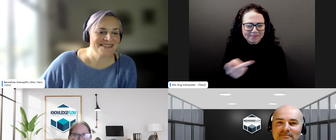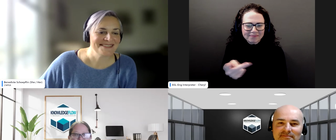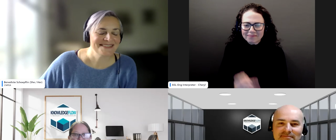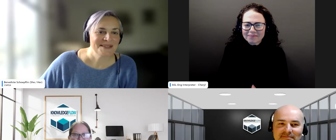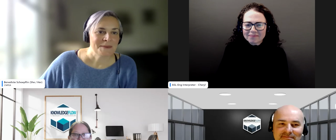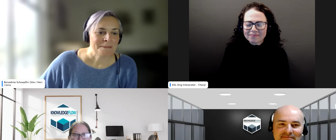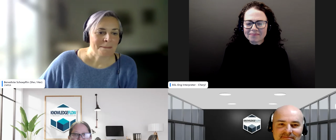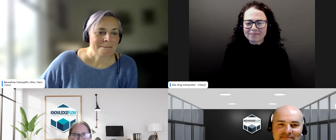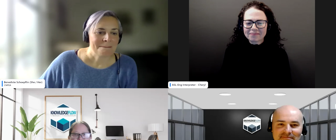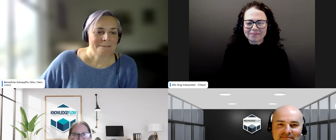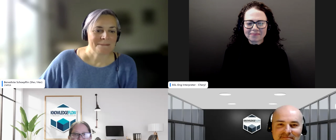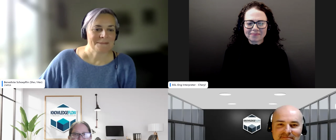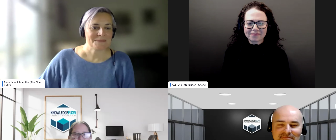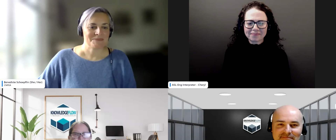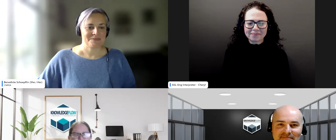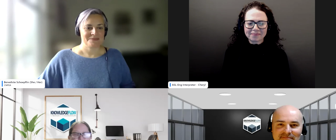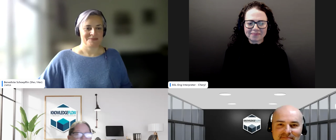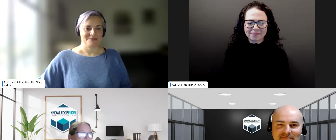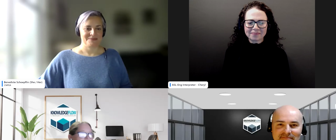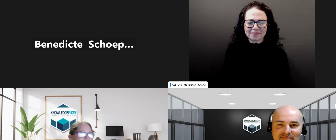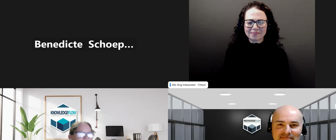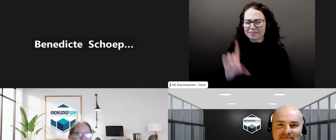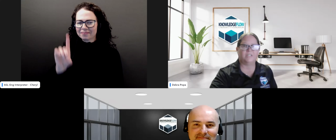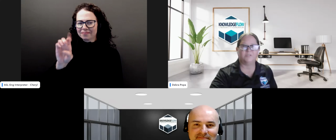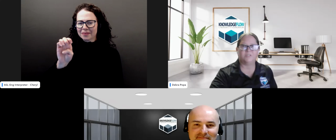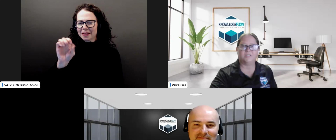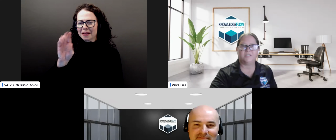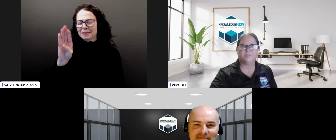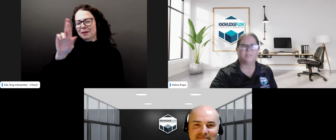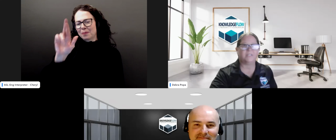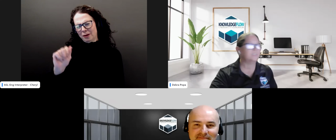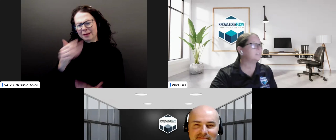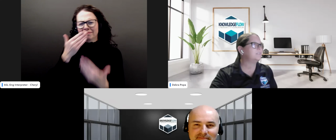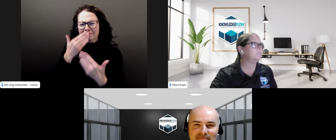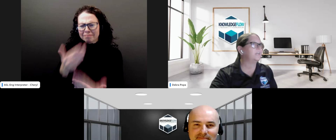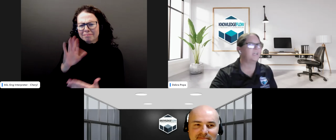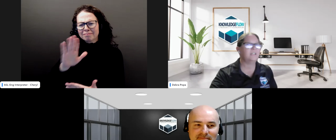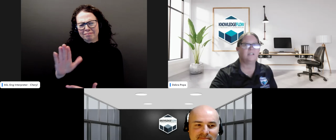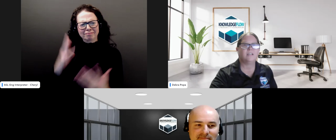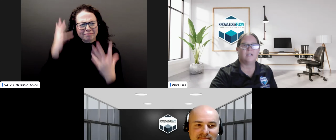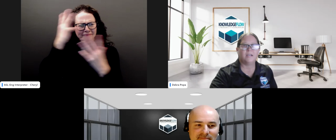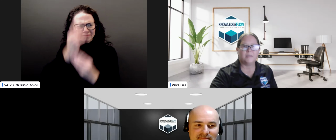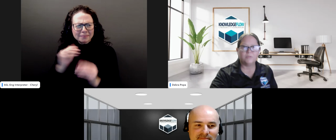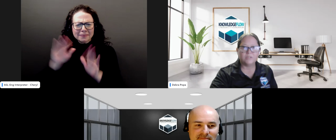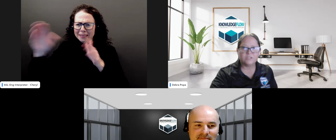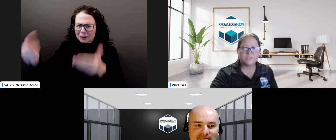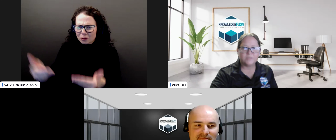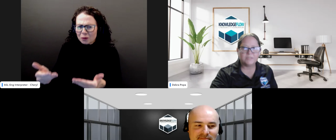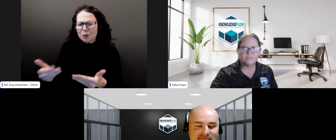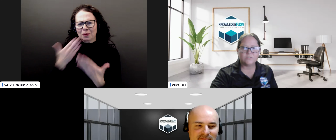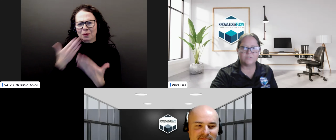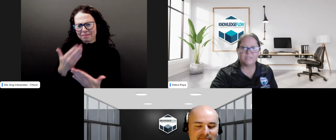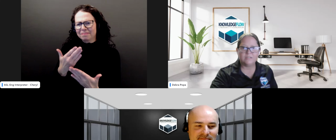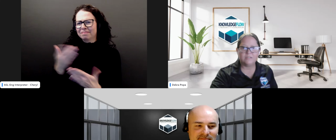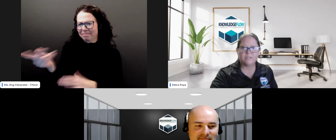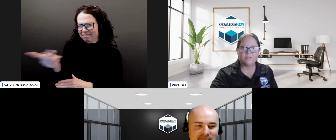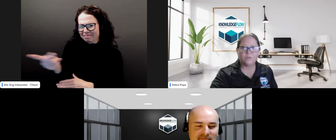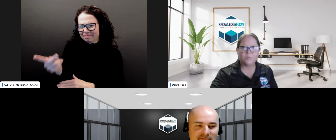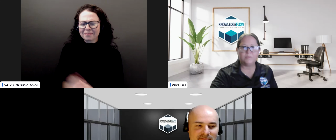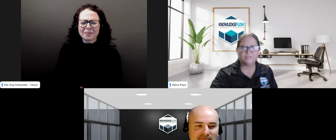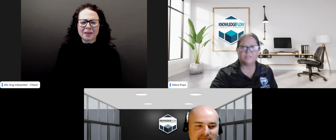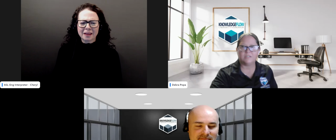presentation. Thank you so much for that lovely introduction, Benedict and Rayanne. I'm going to share my screen